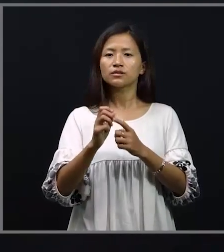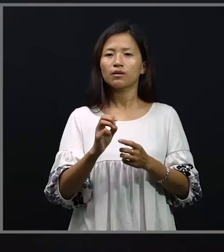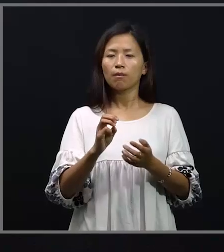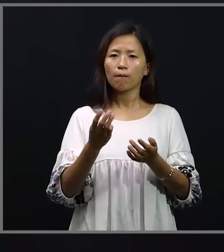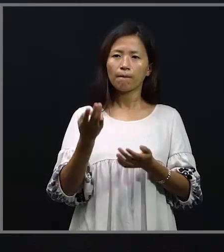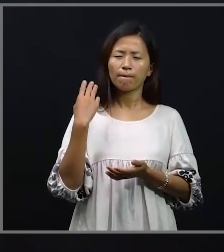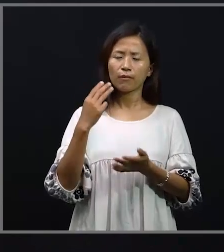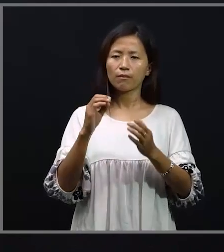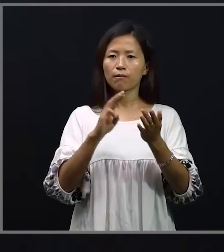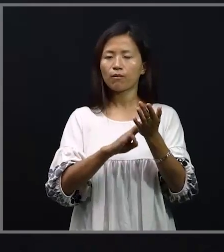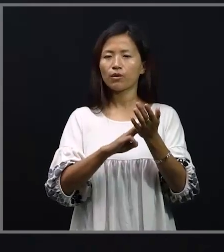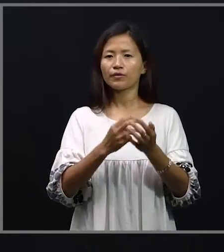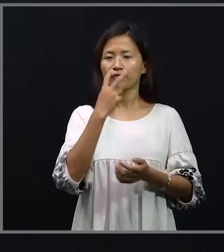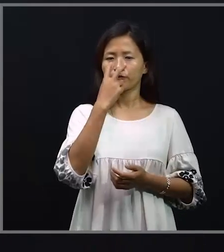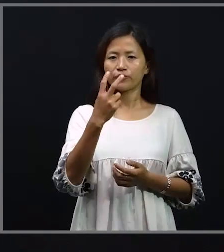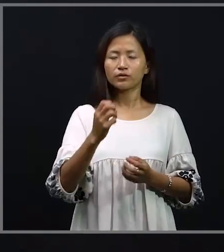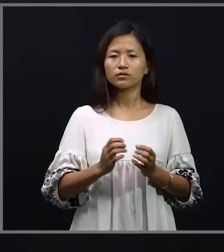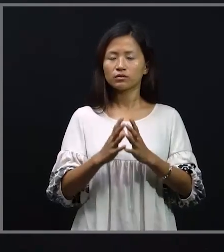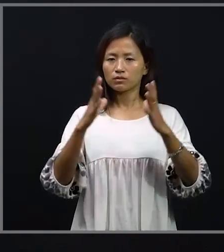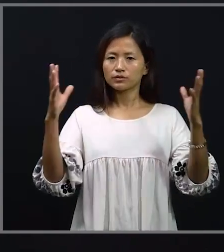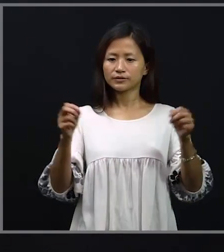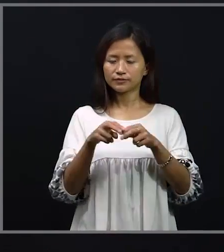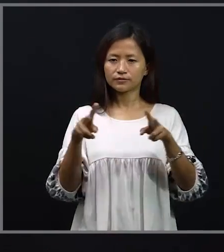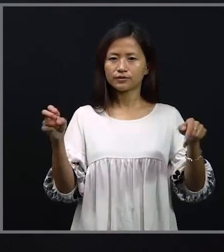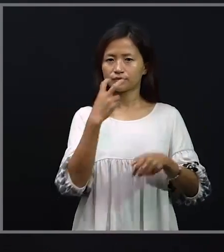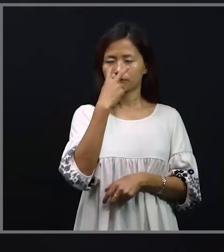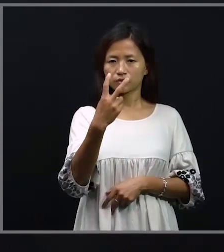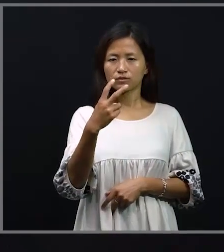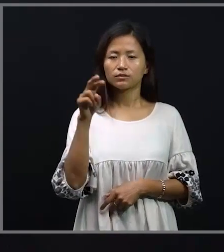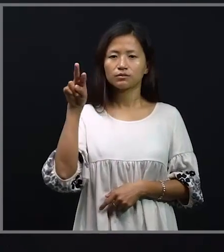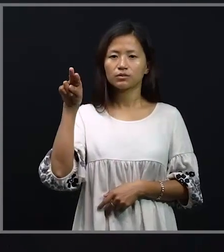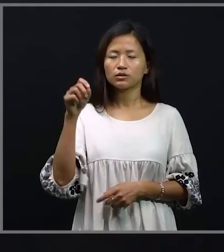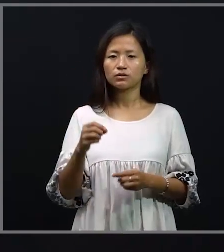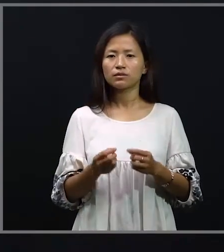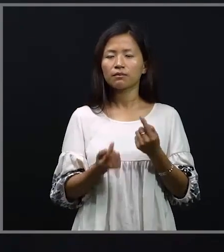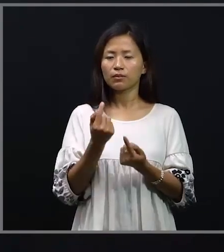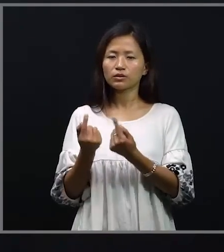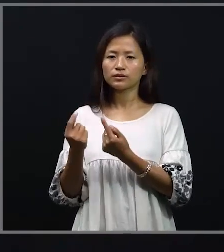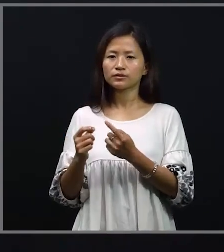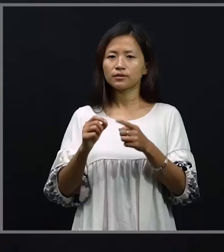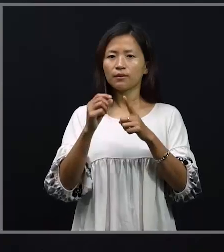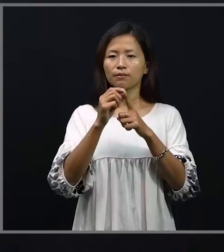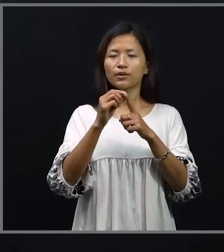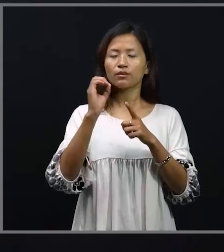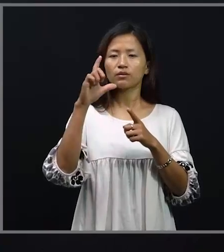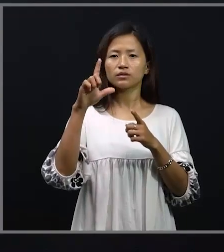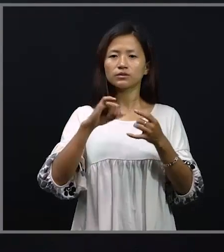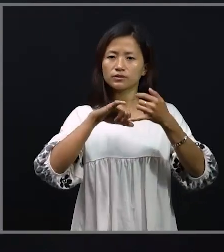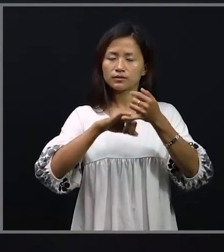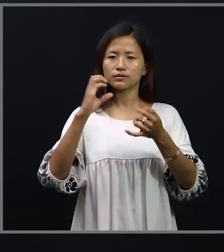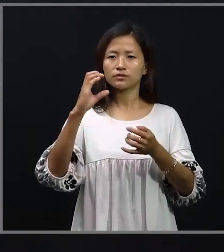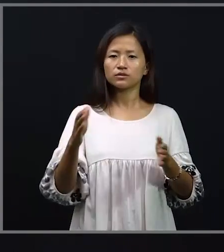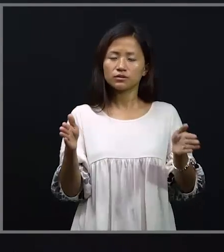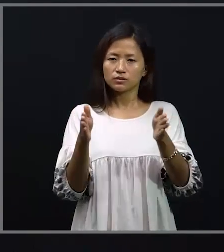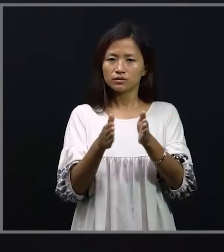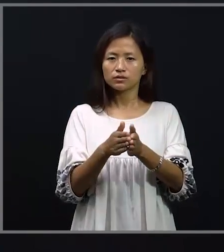views, we have a lot different views on the meaning of political science. Okay, so in